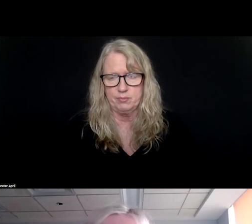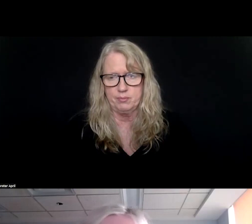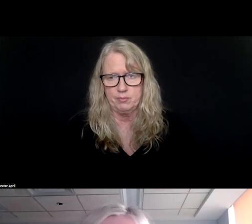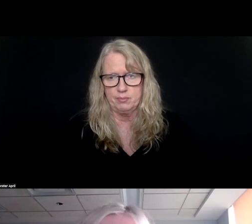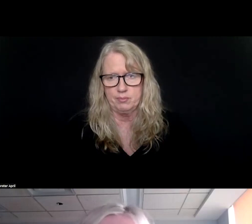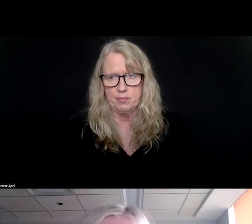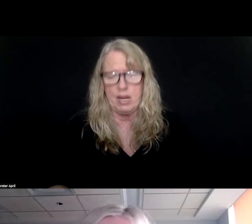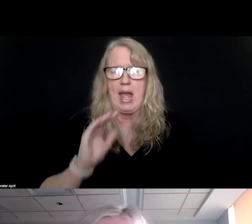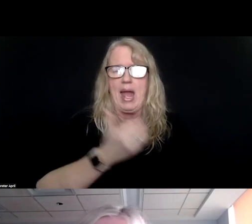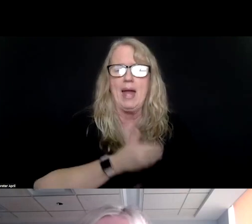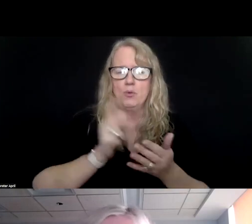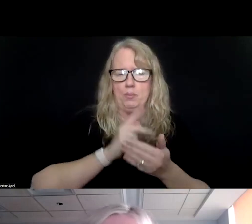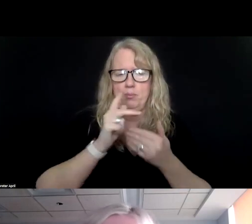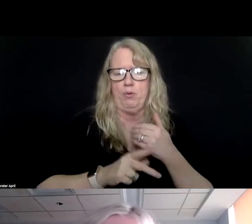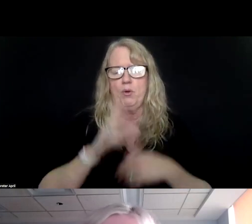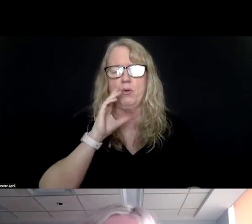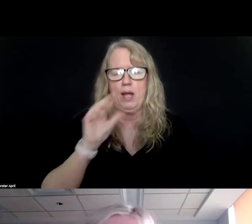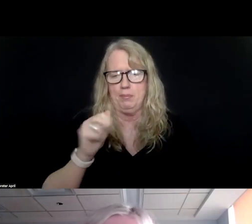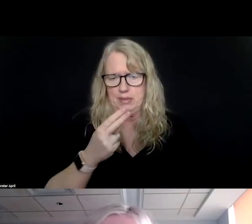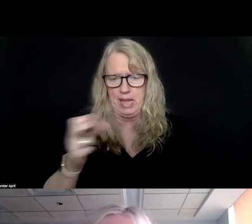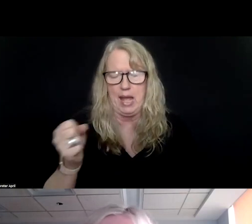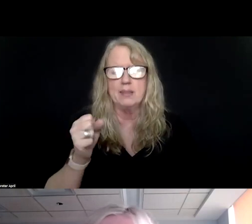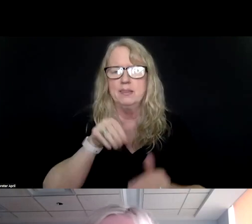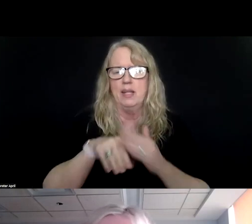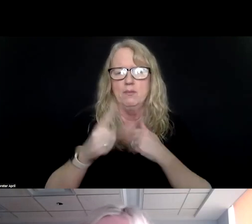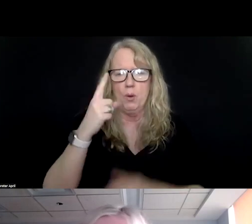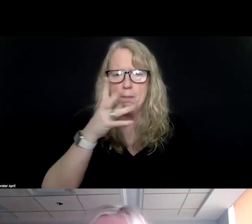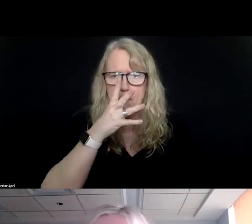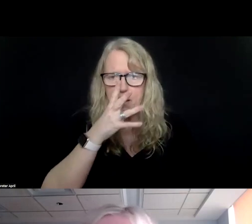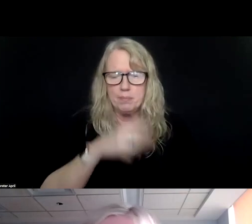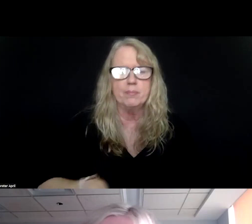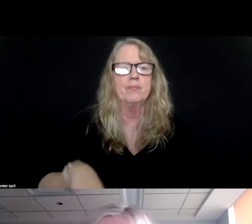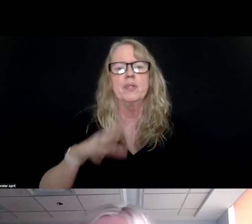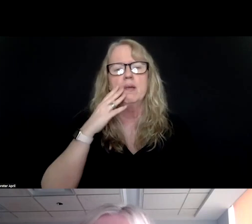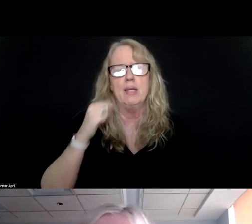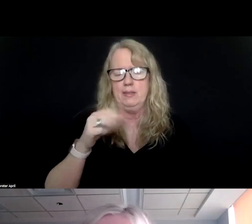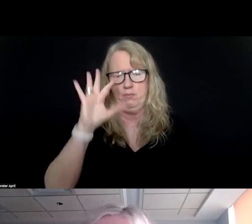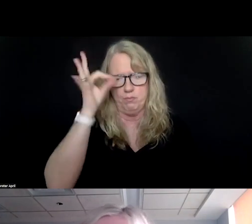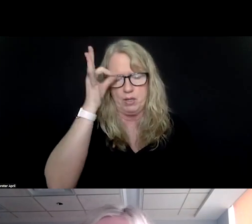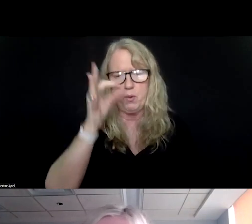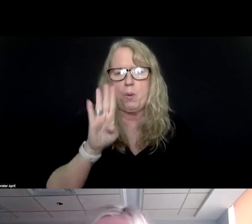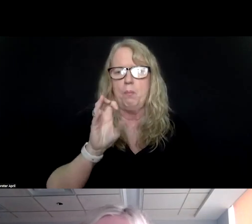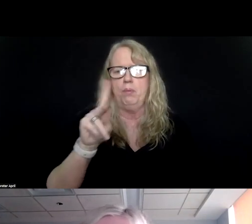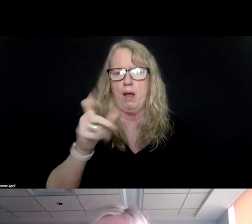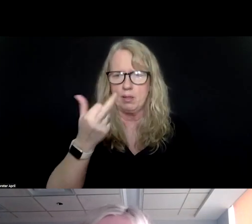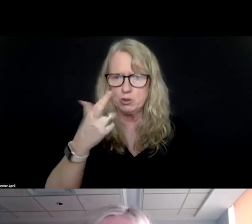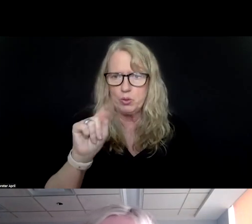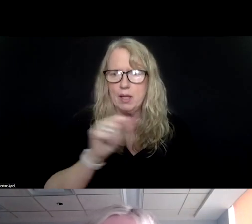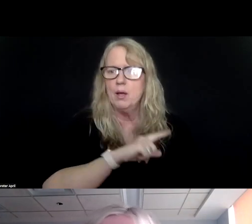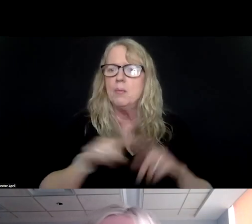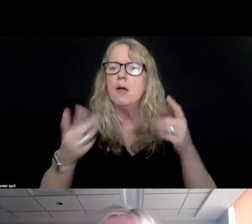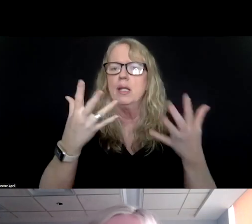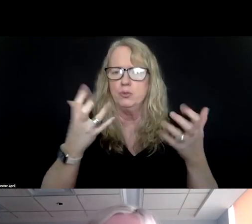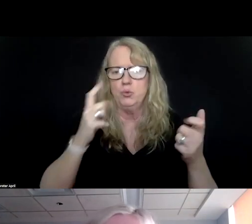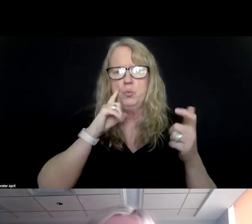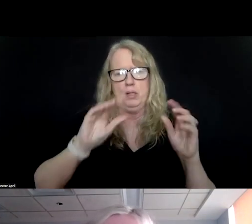So our program is Access Mental Health for Moms. We dedicated federal block grant dollars to the program, but I do want to clarify